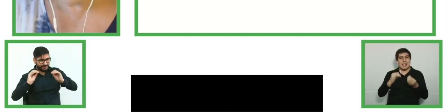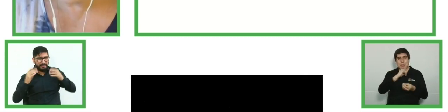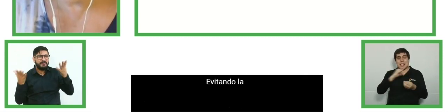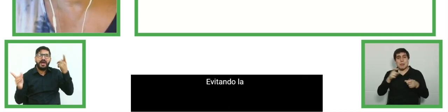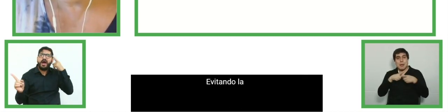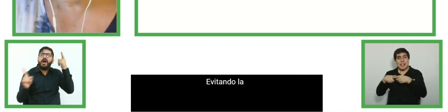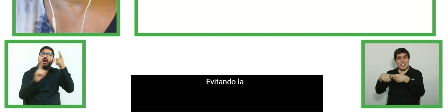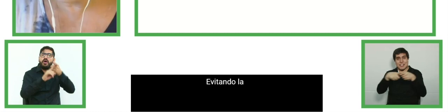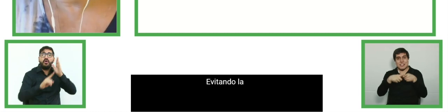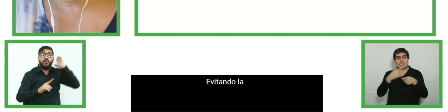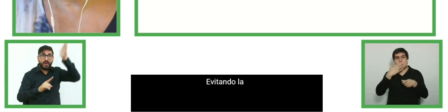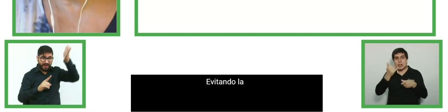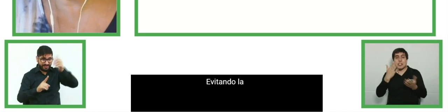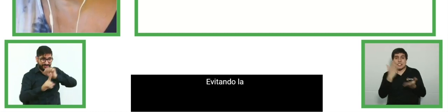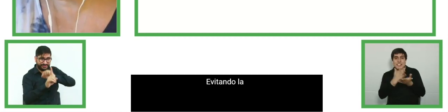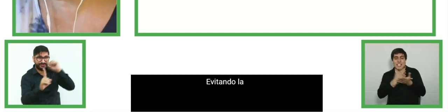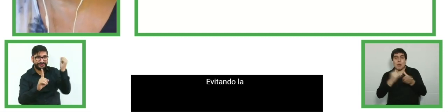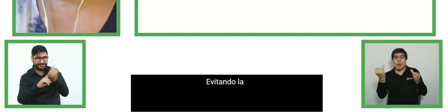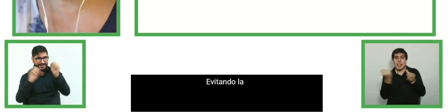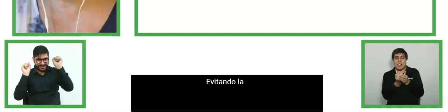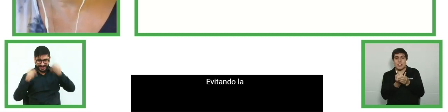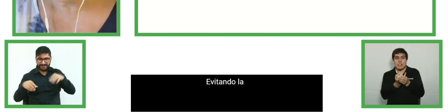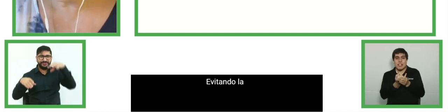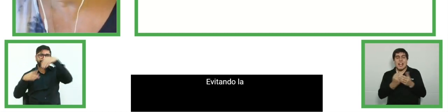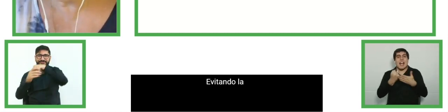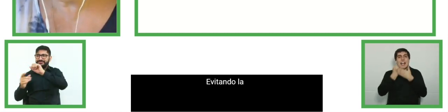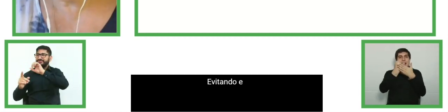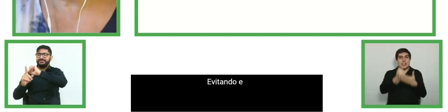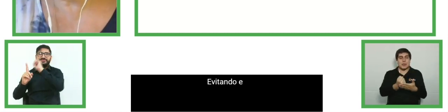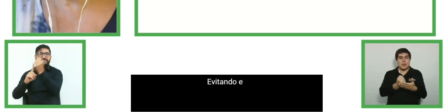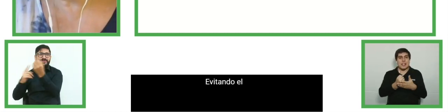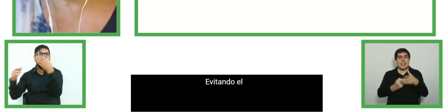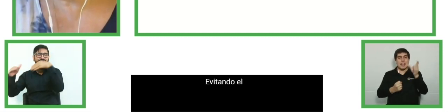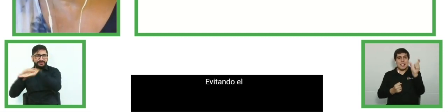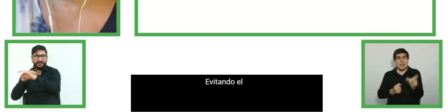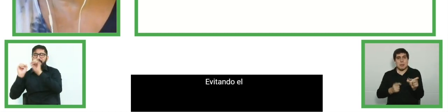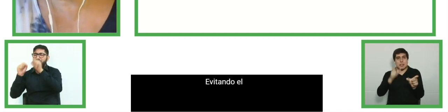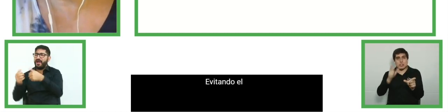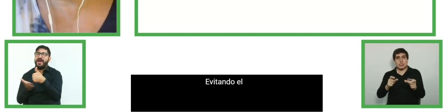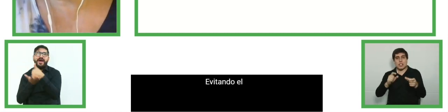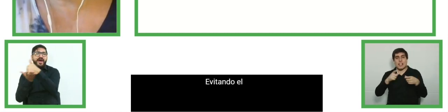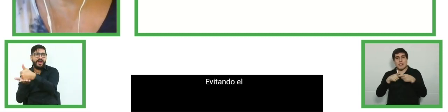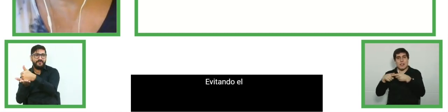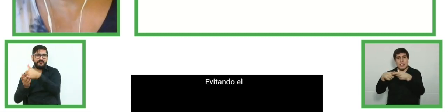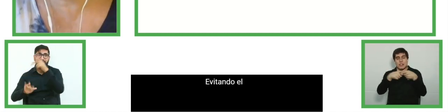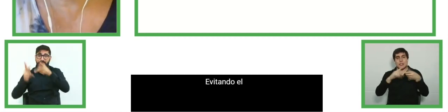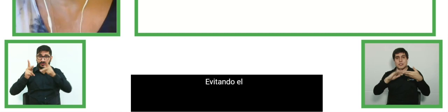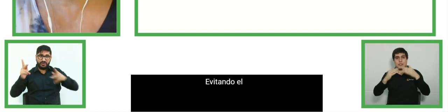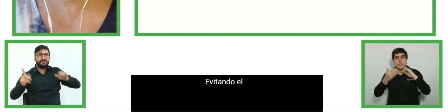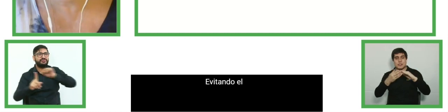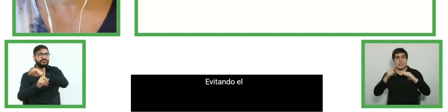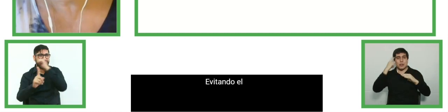Inclusive education, inclusive school, commits the new generations with Latin America that is inclusive,